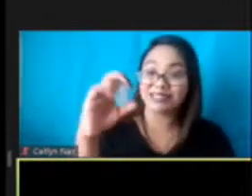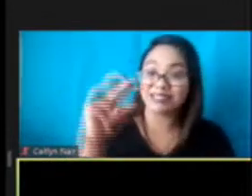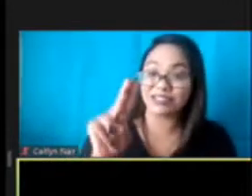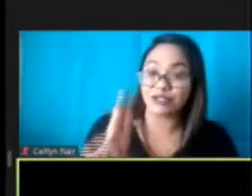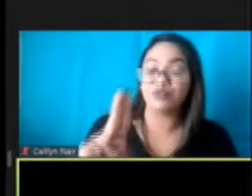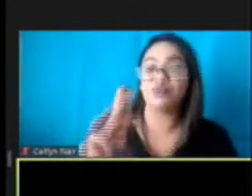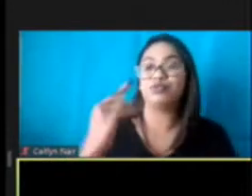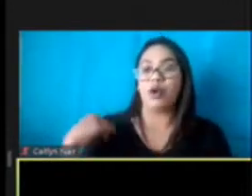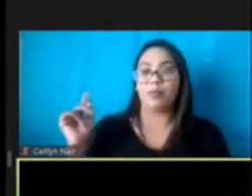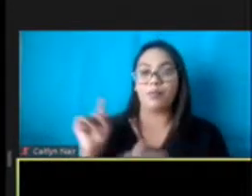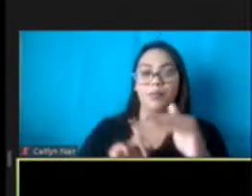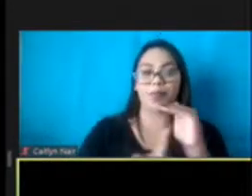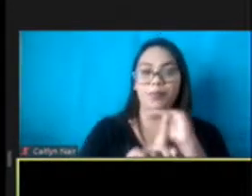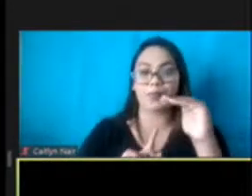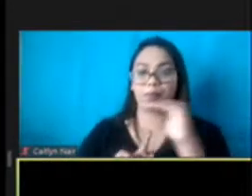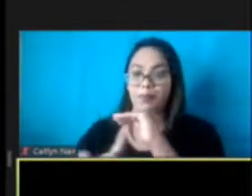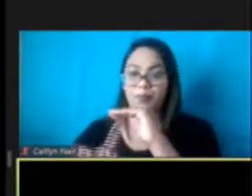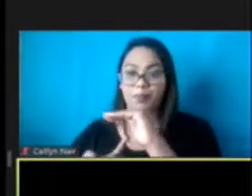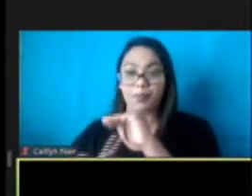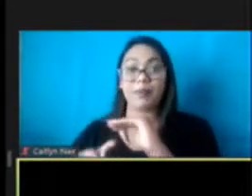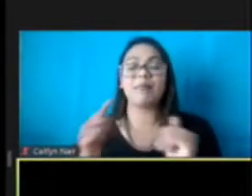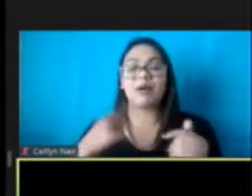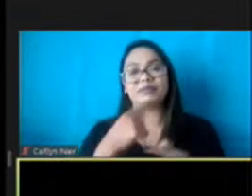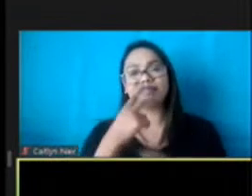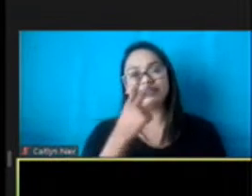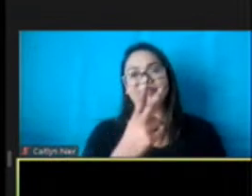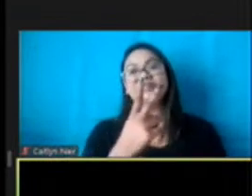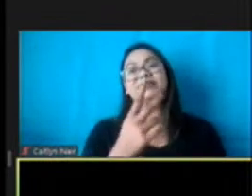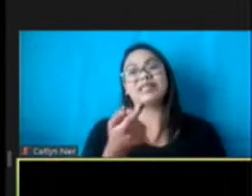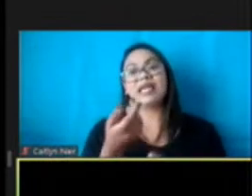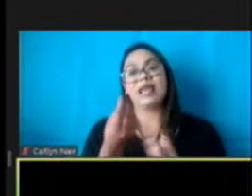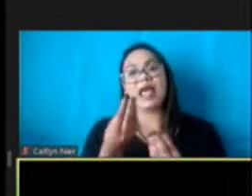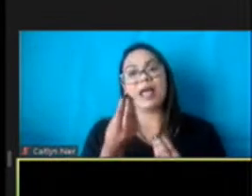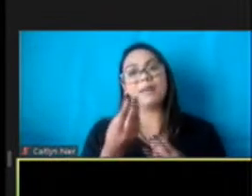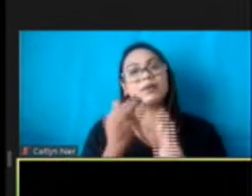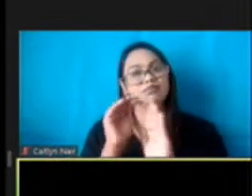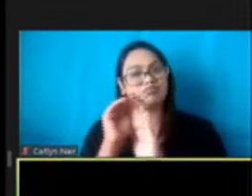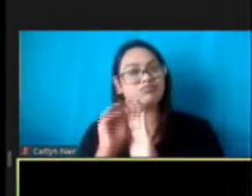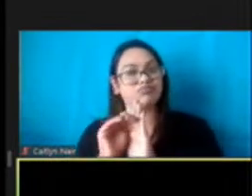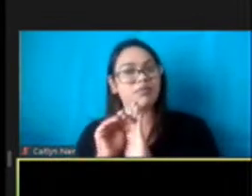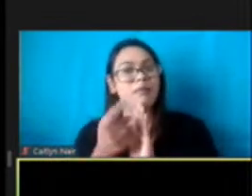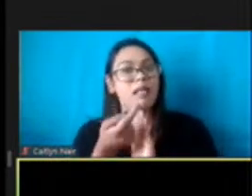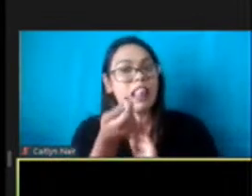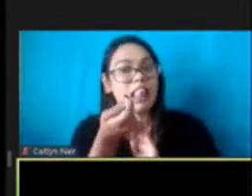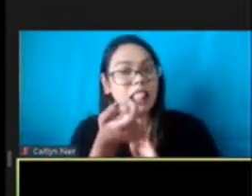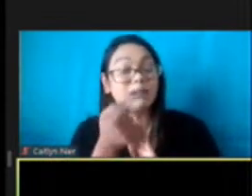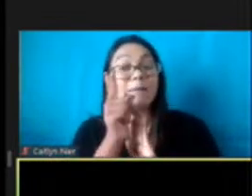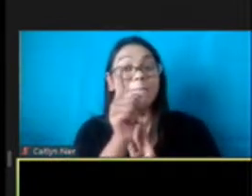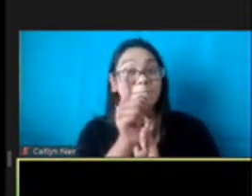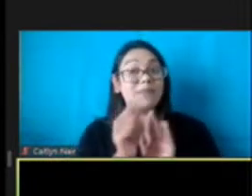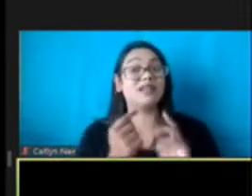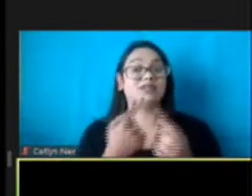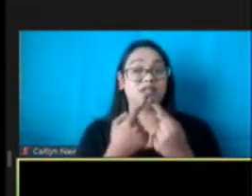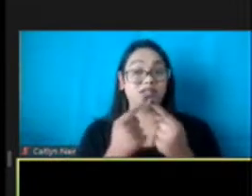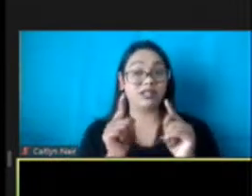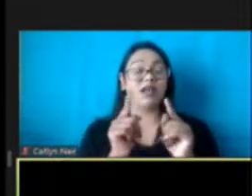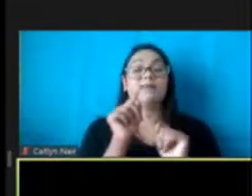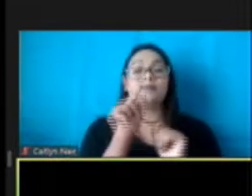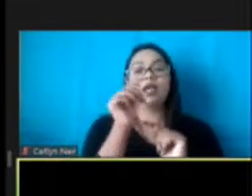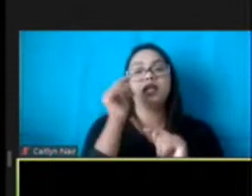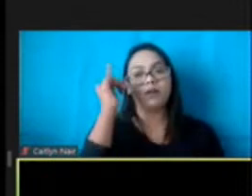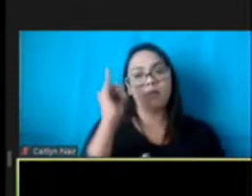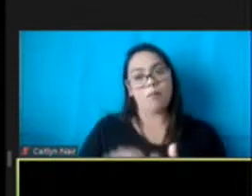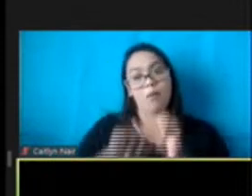we've seen them increase in these days. But I think it's important for us to mention that